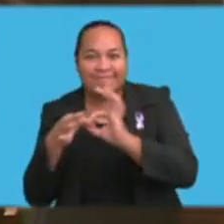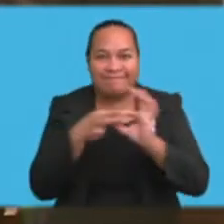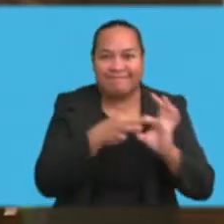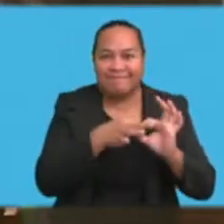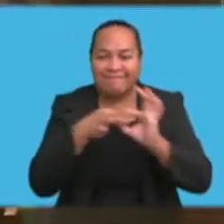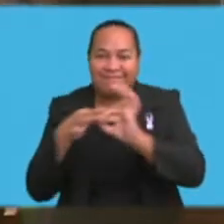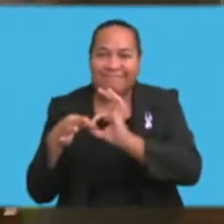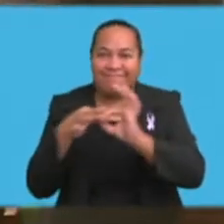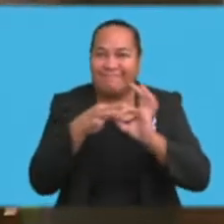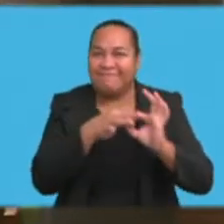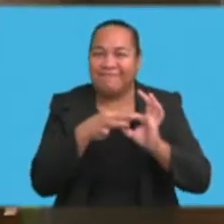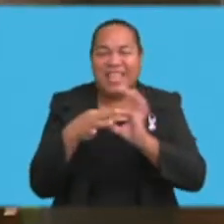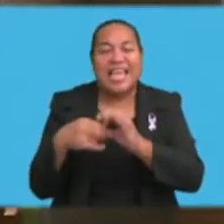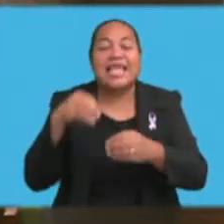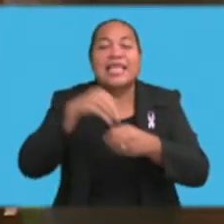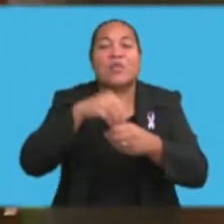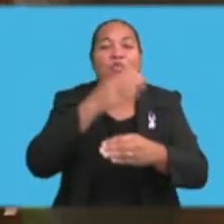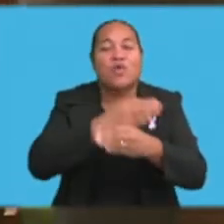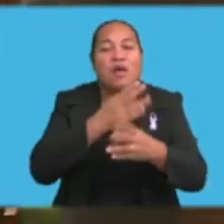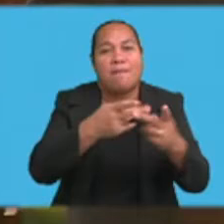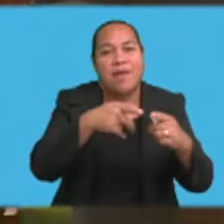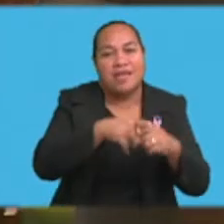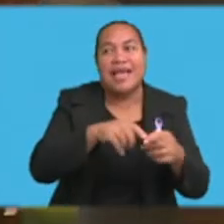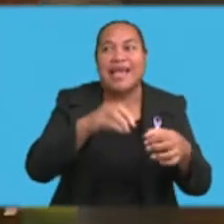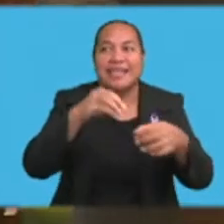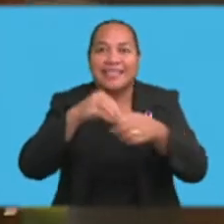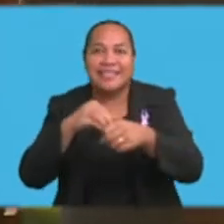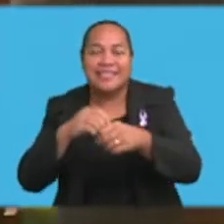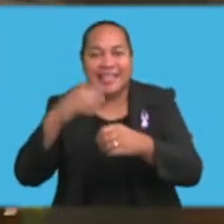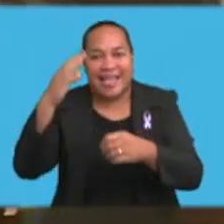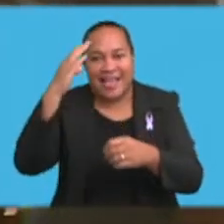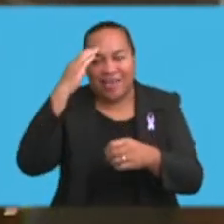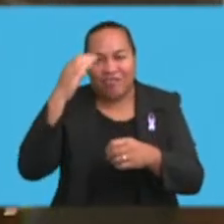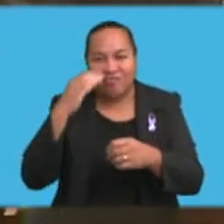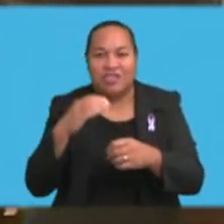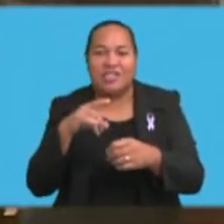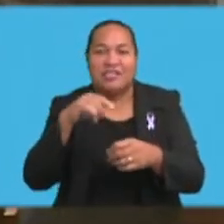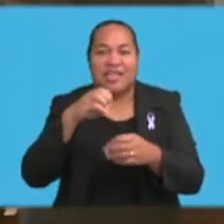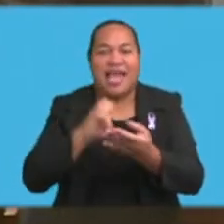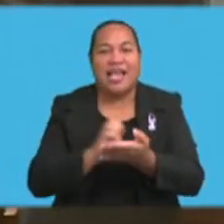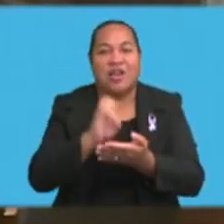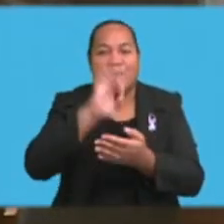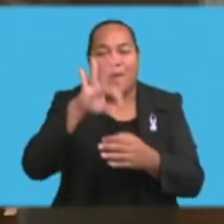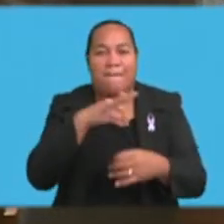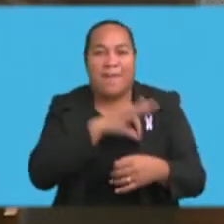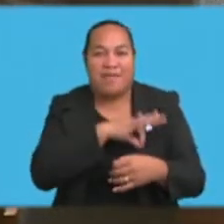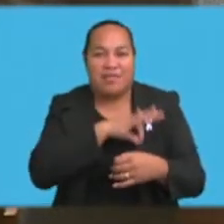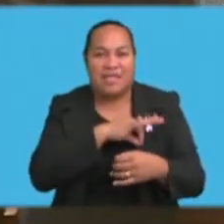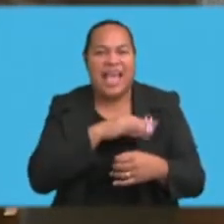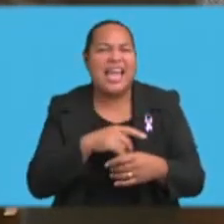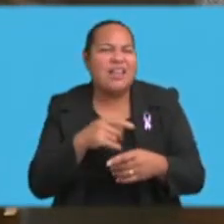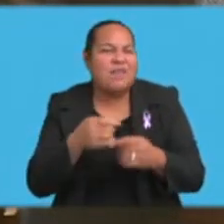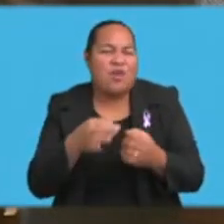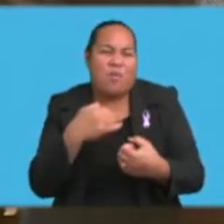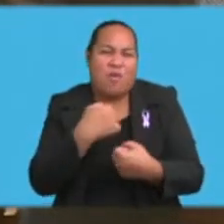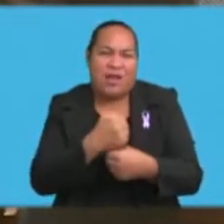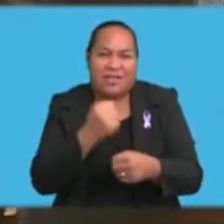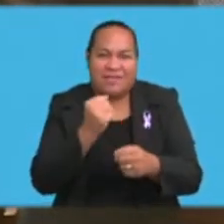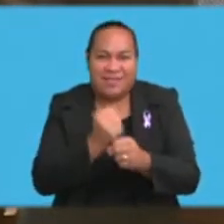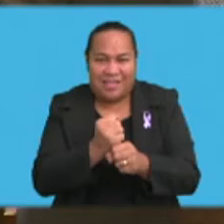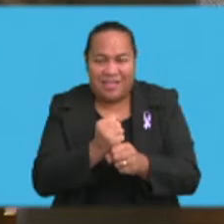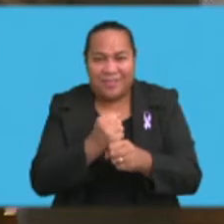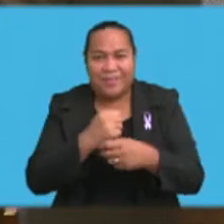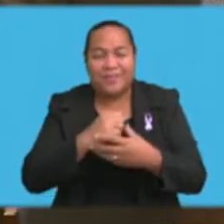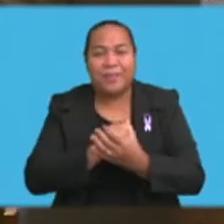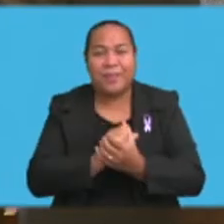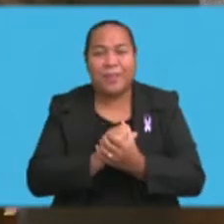safety in workplaces and in a country, and economic benefits, and therefore in terms of productivity. The legislation